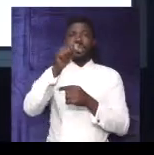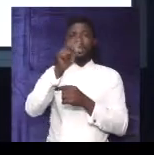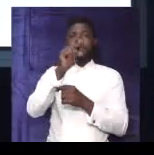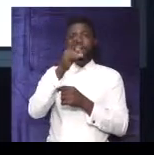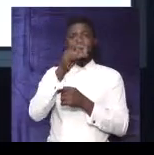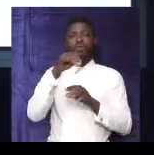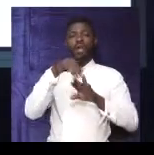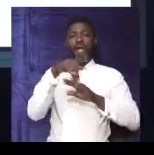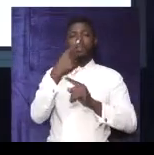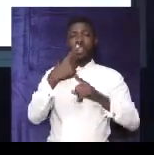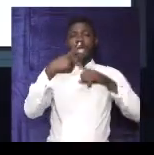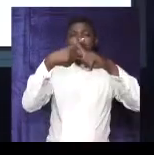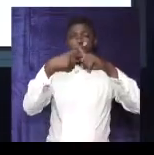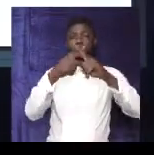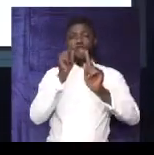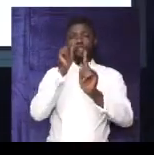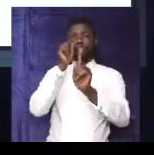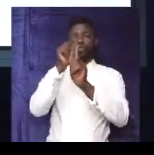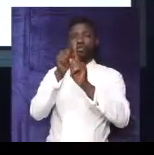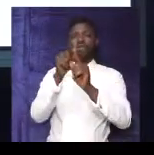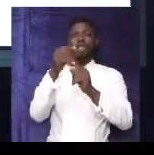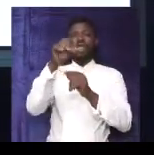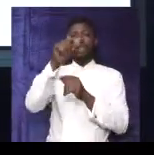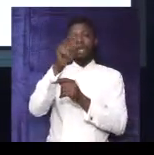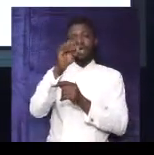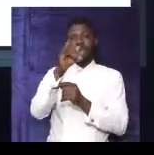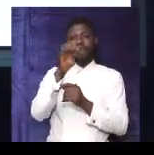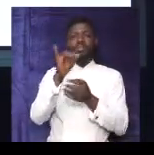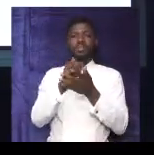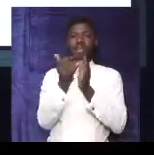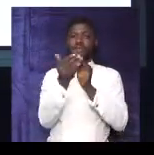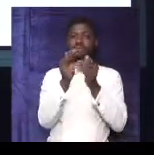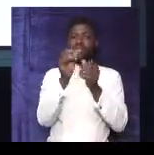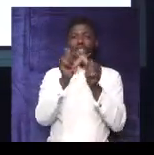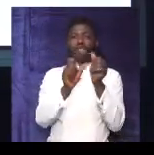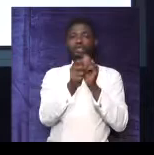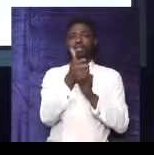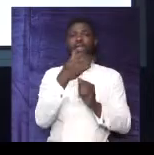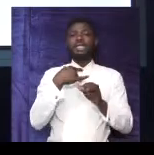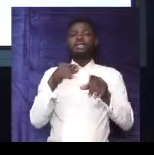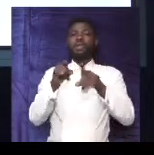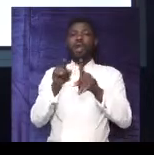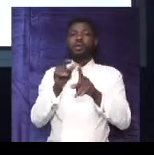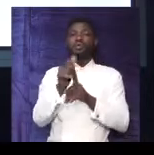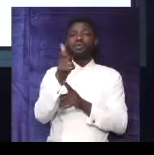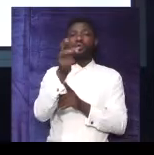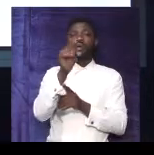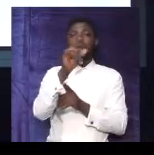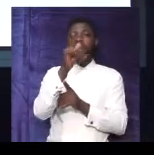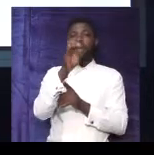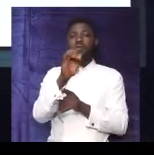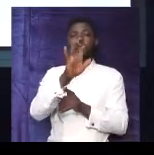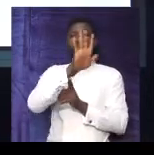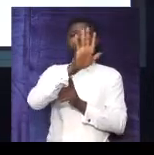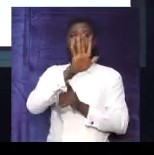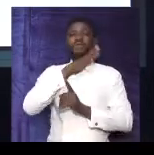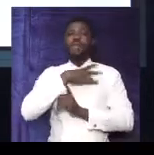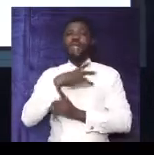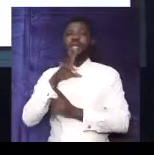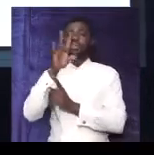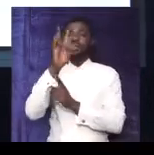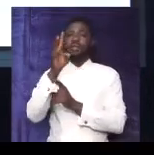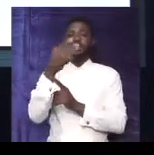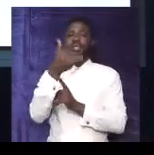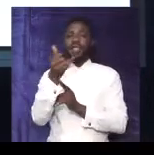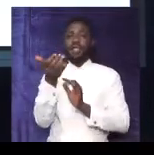angles at the X junction, angles that face each other. Also, angles 5 and 7 are vertically opposite